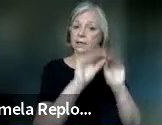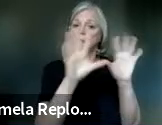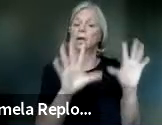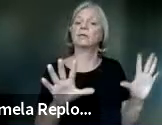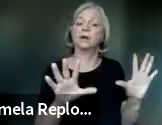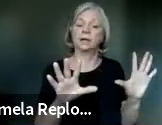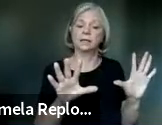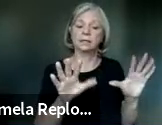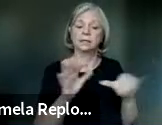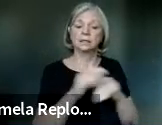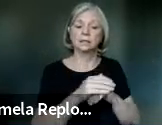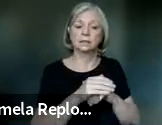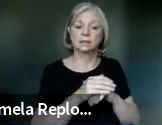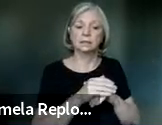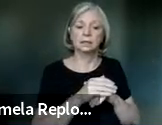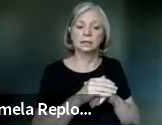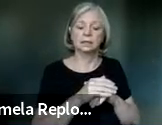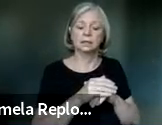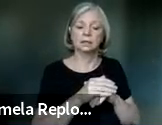So